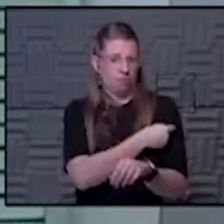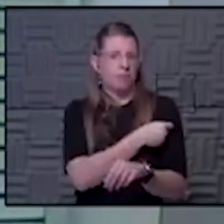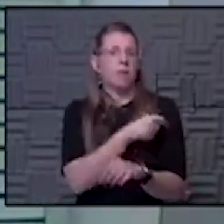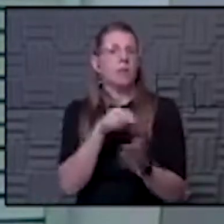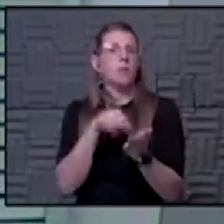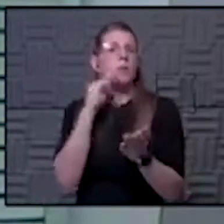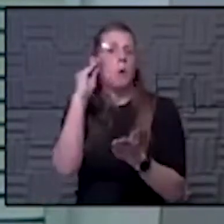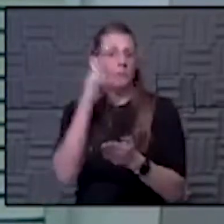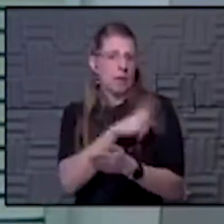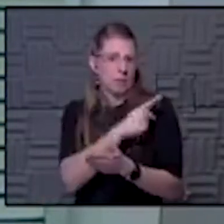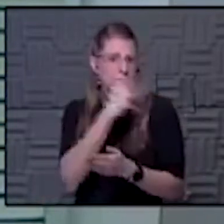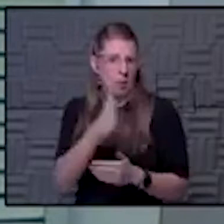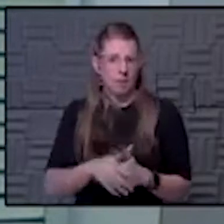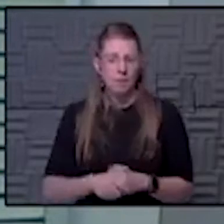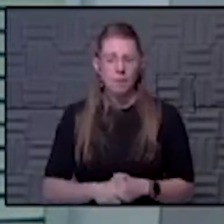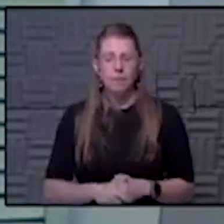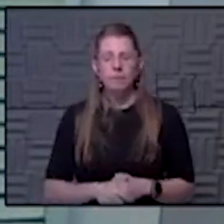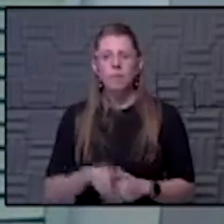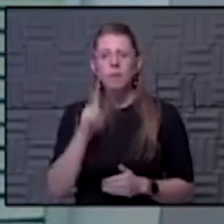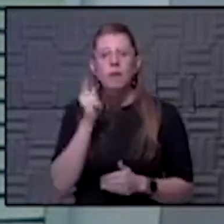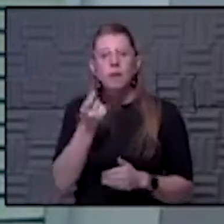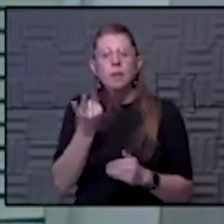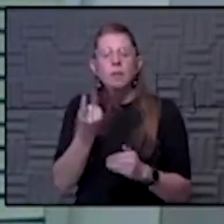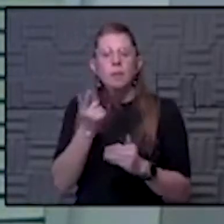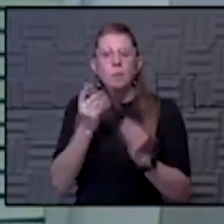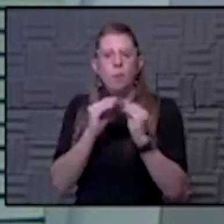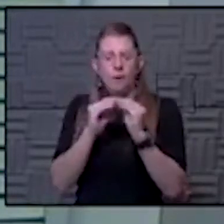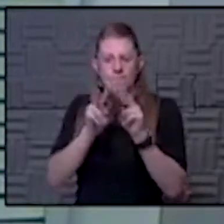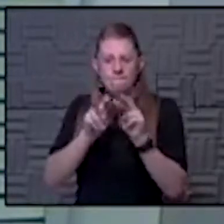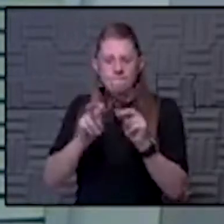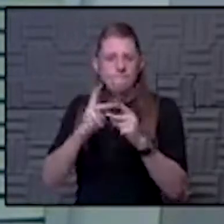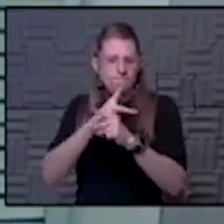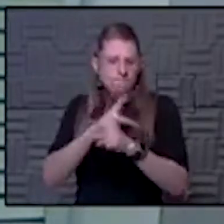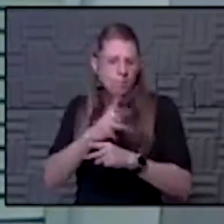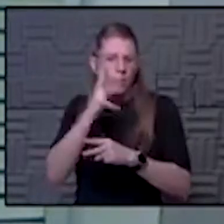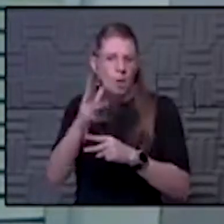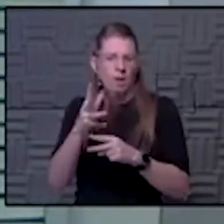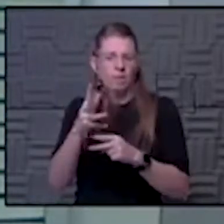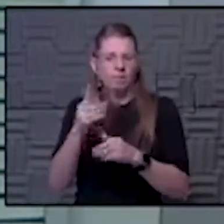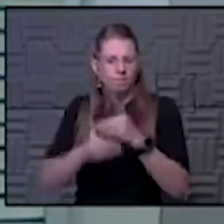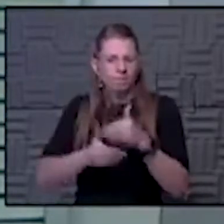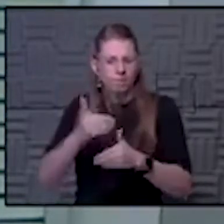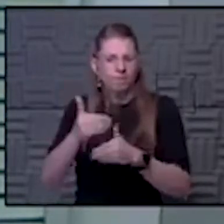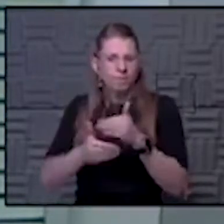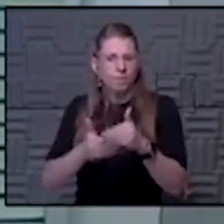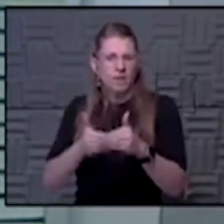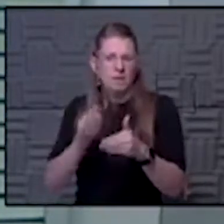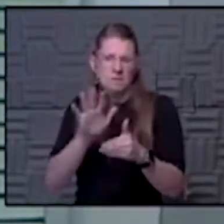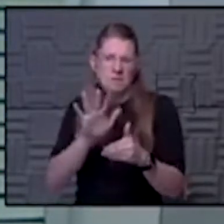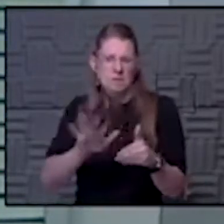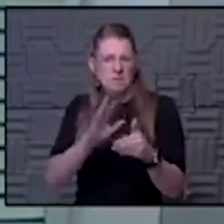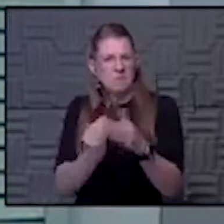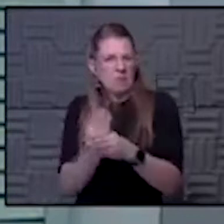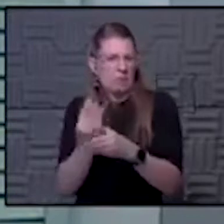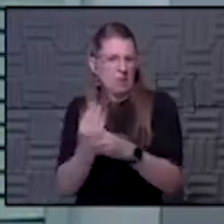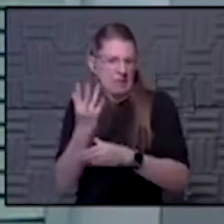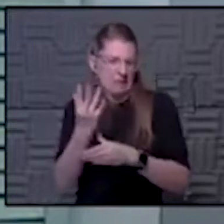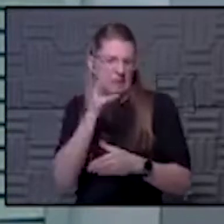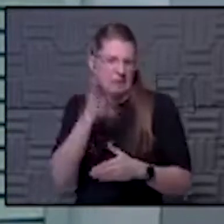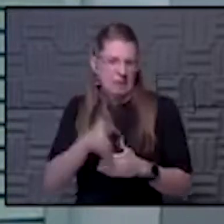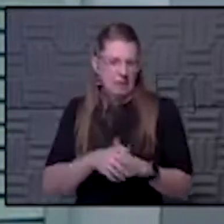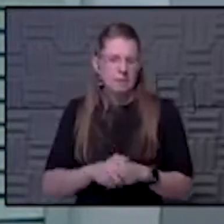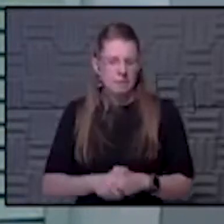that a little bit of this will be worked out as we get farther into the, probably in the springtime realistically,